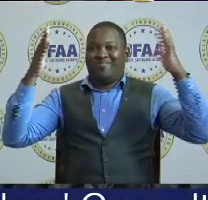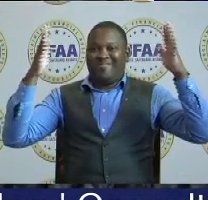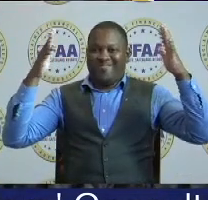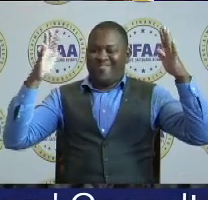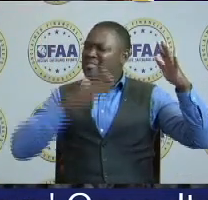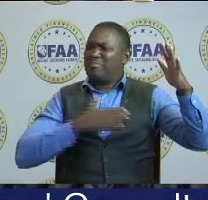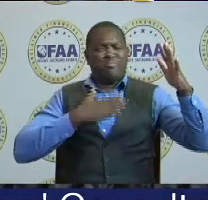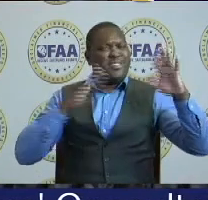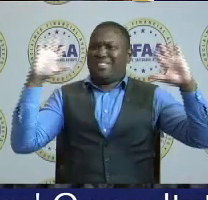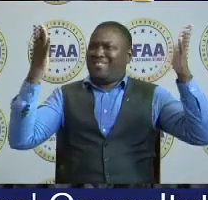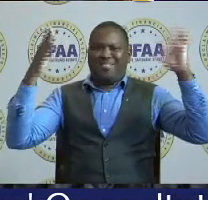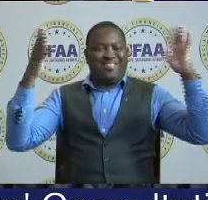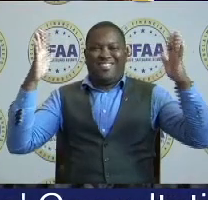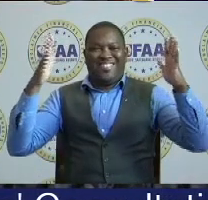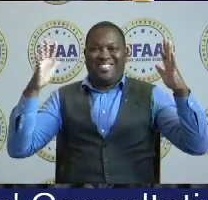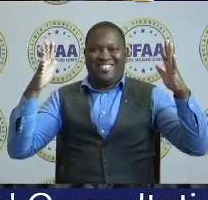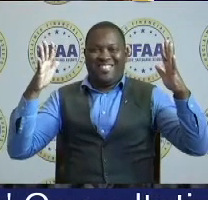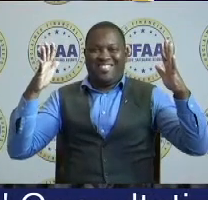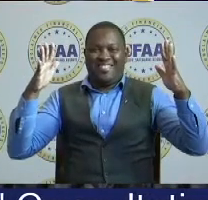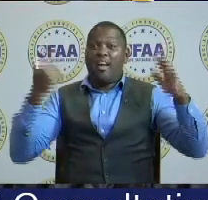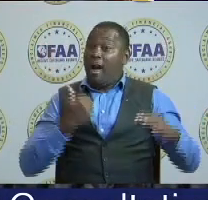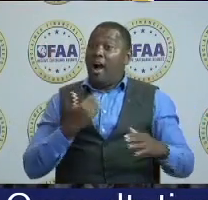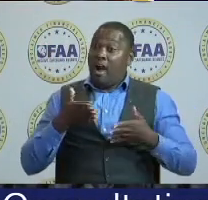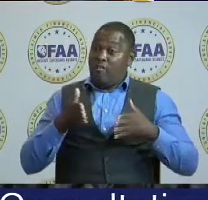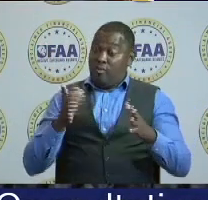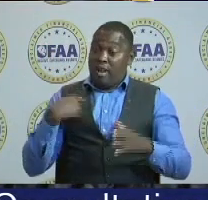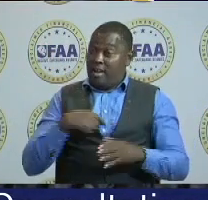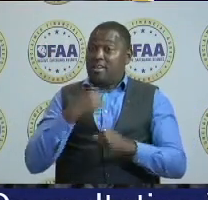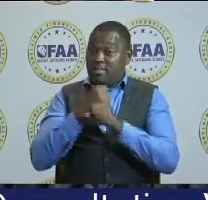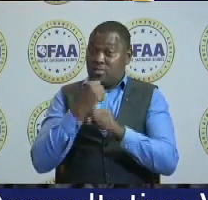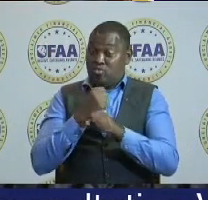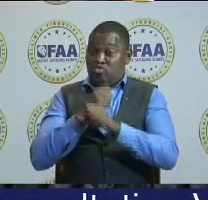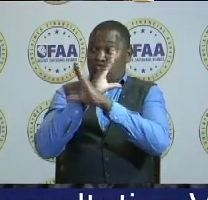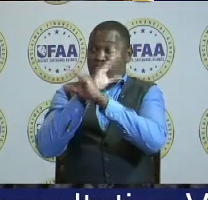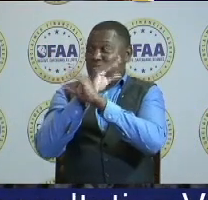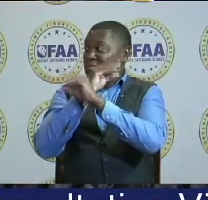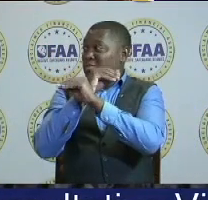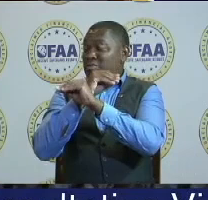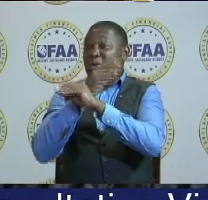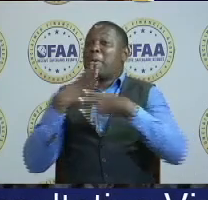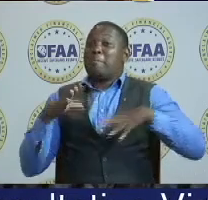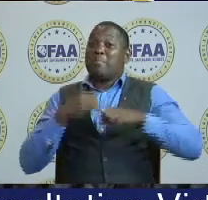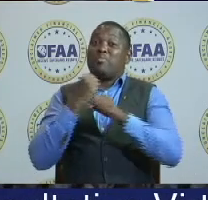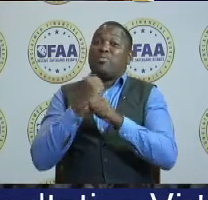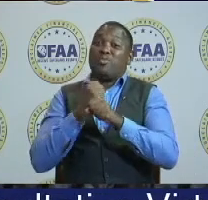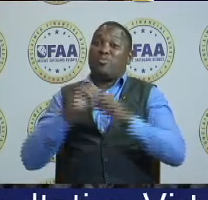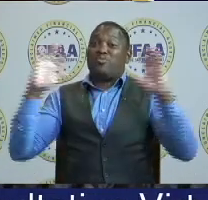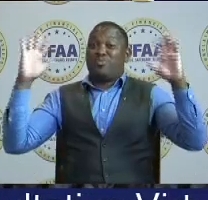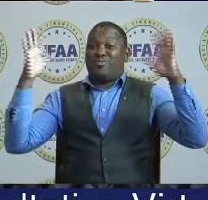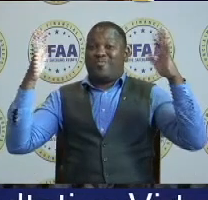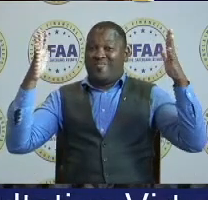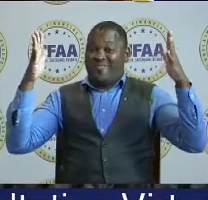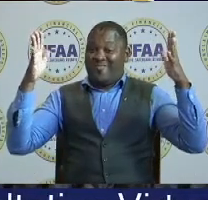Now, if you, there's a way we do it in Zoom where we have everybody Oh, I see. It's like this one. But unfortunately, we cannot see